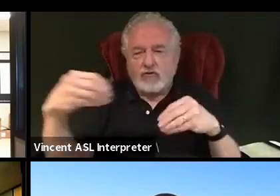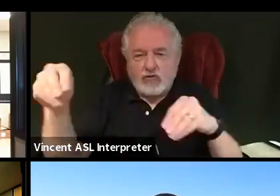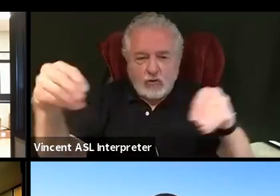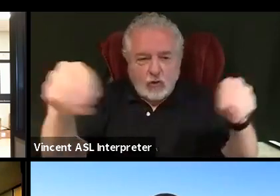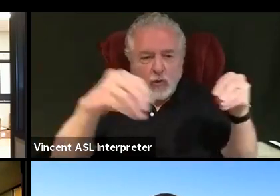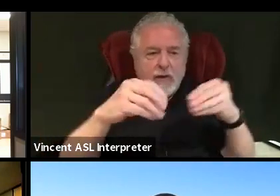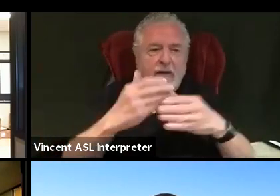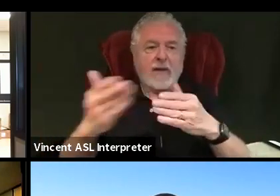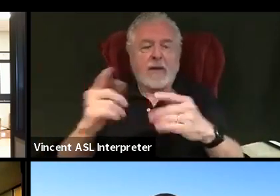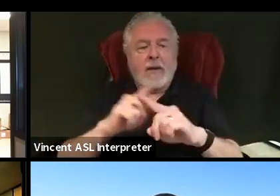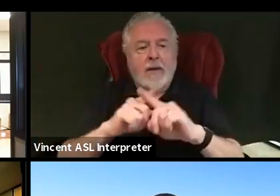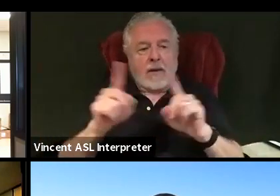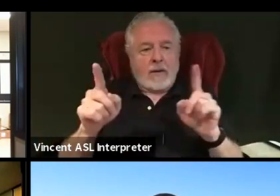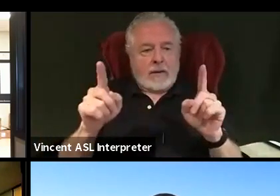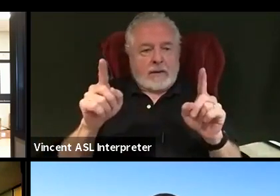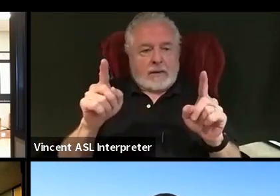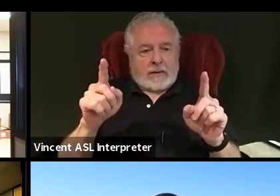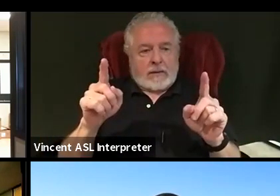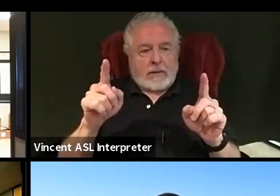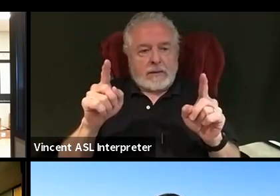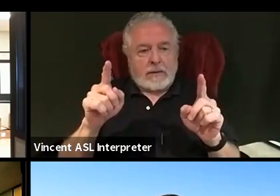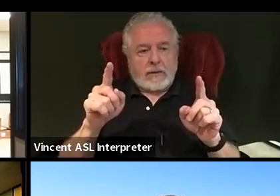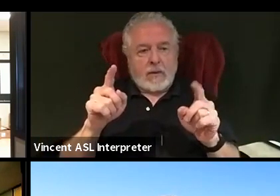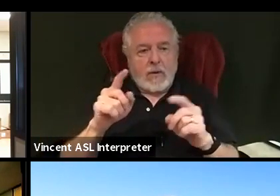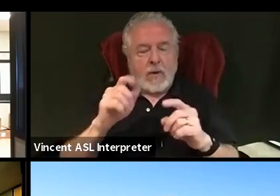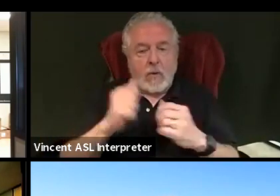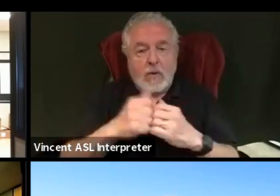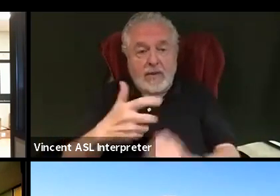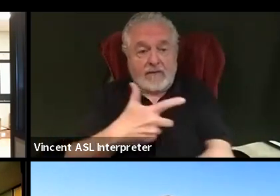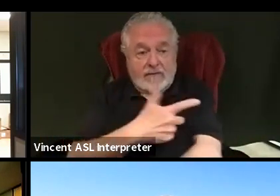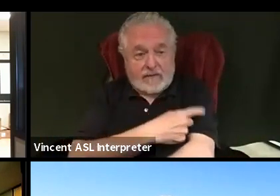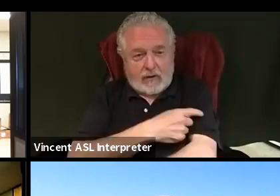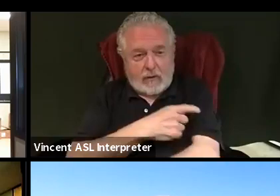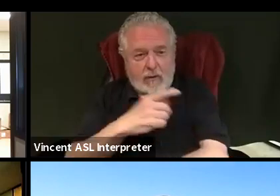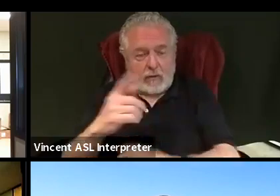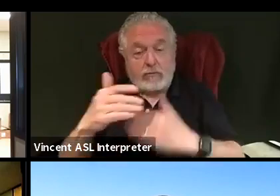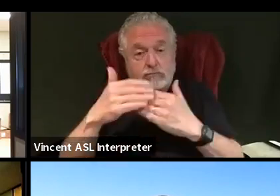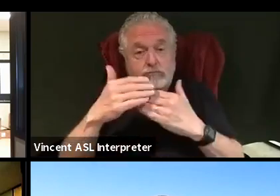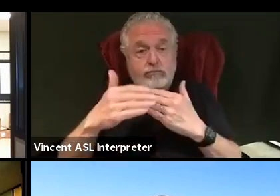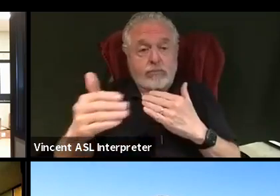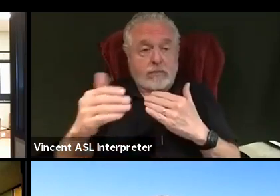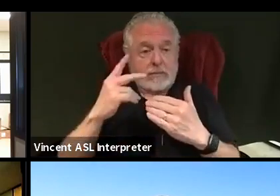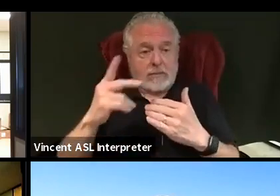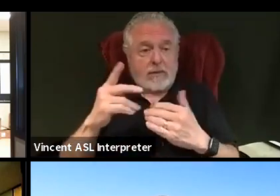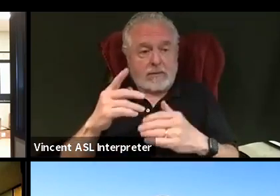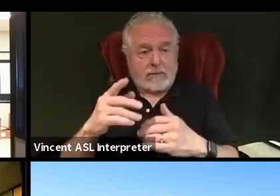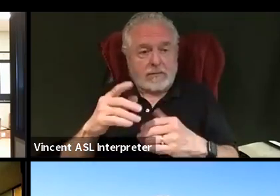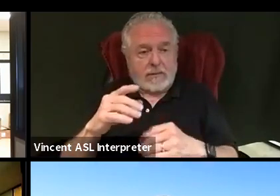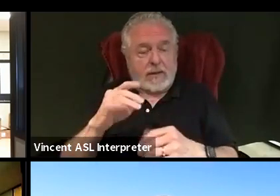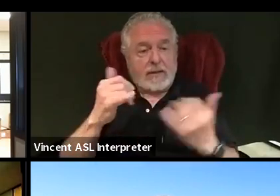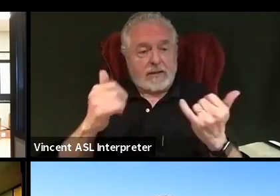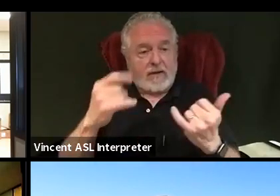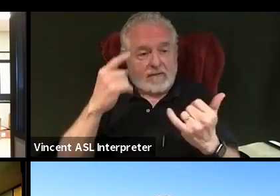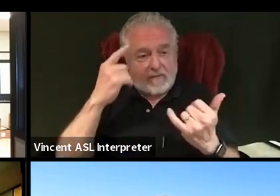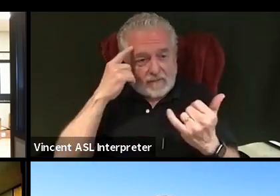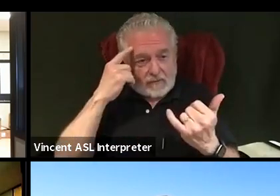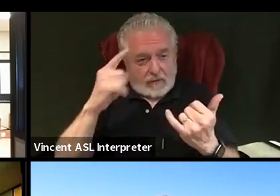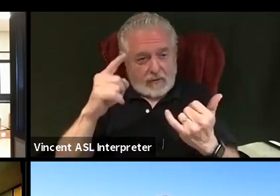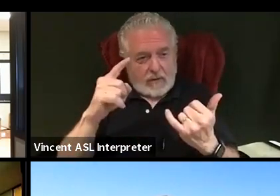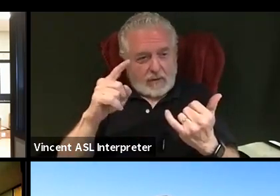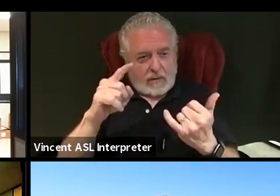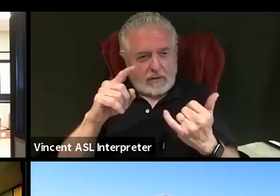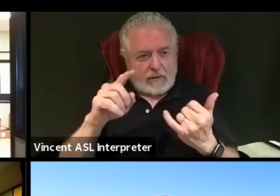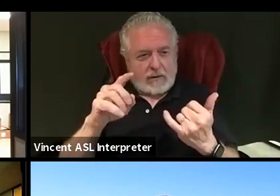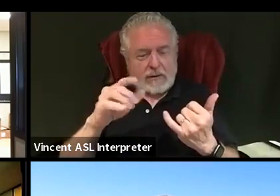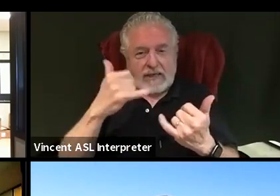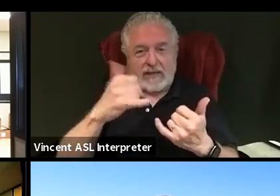thing. But with vaccination, we're going to move forward June 15th, as you said. Now, as far as yellow versus